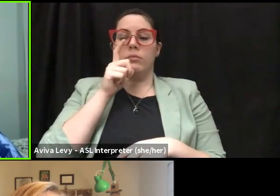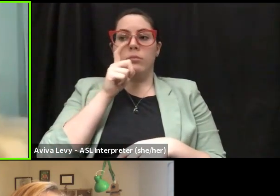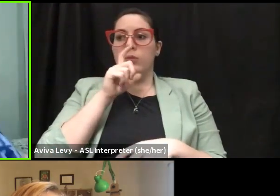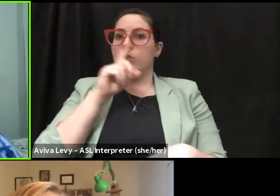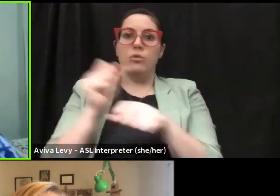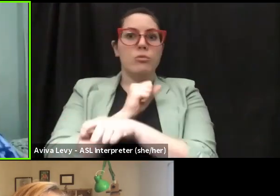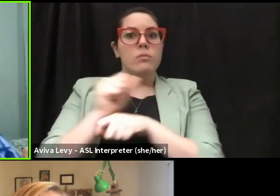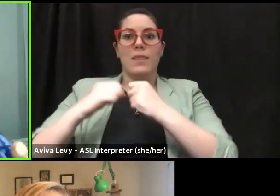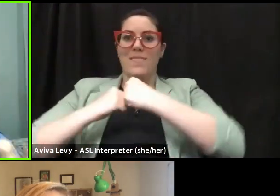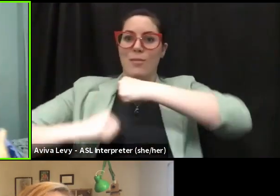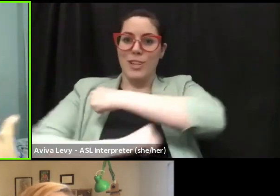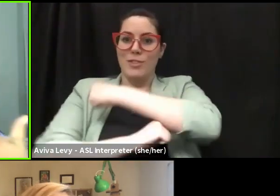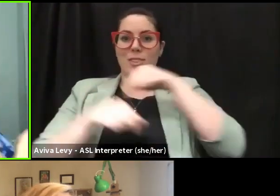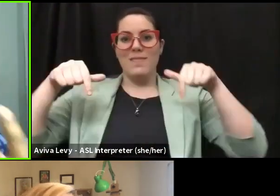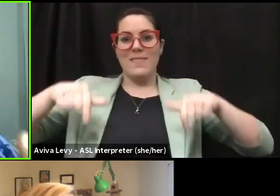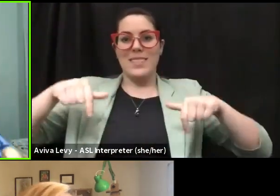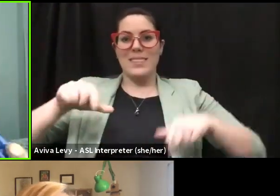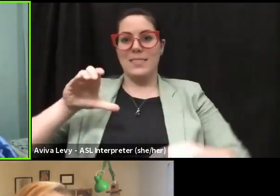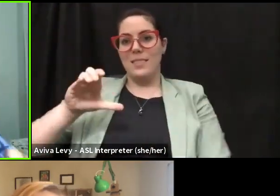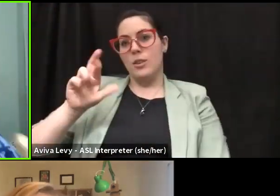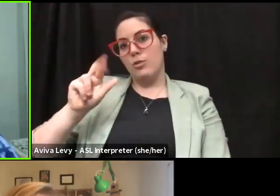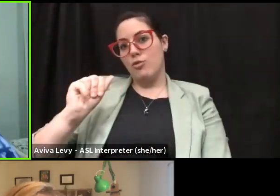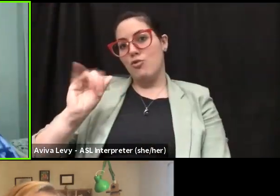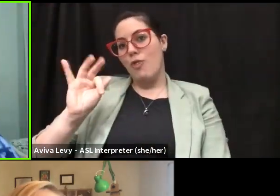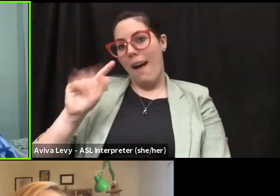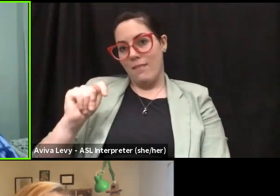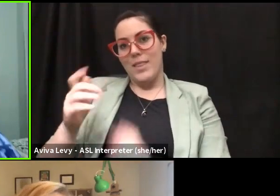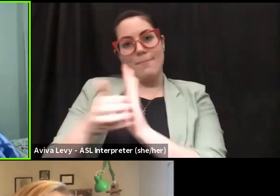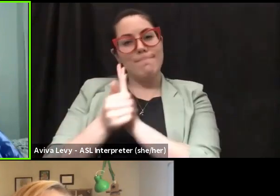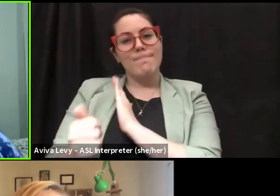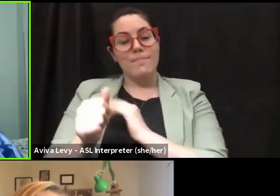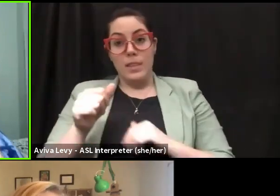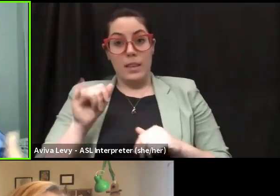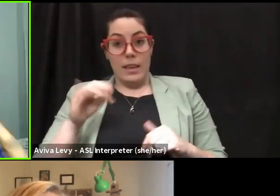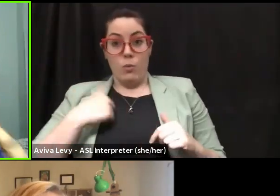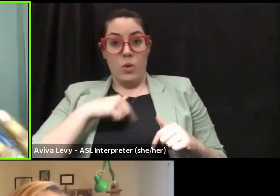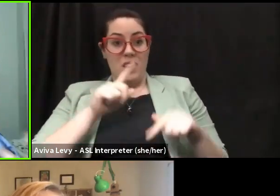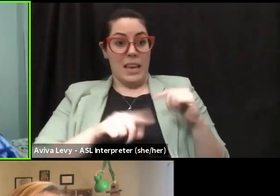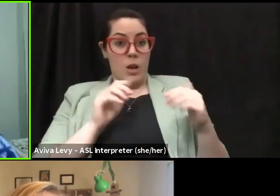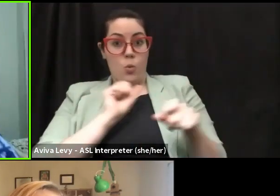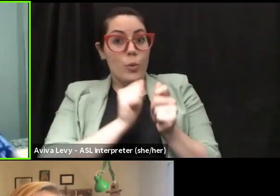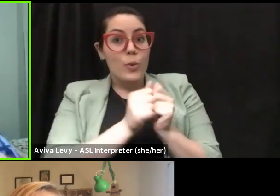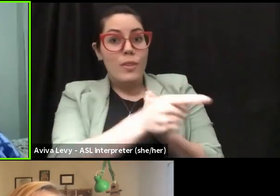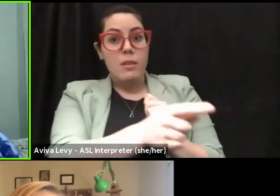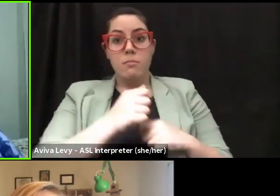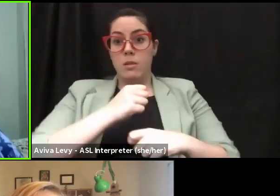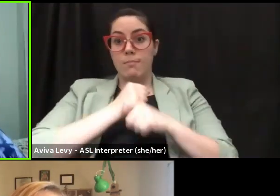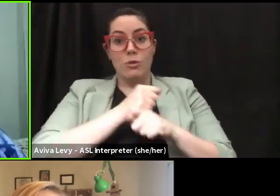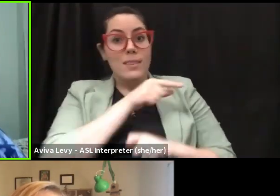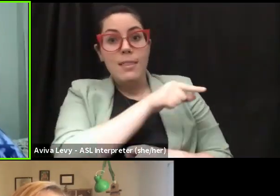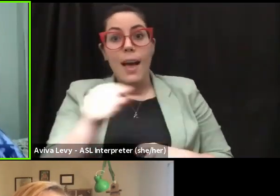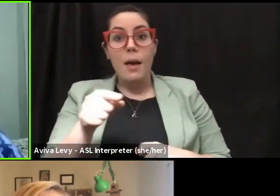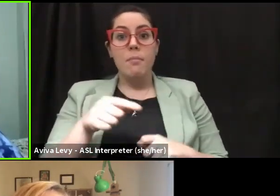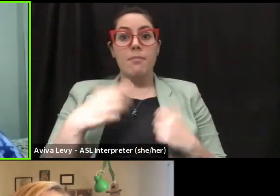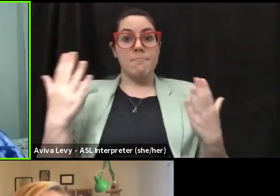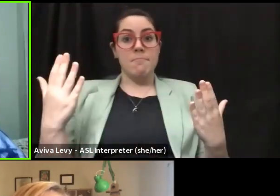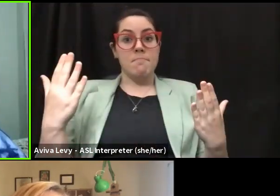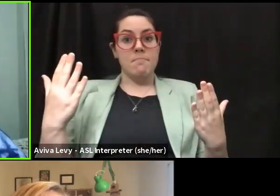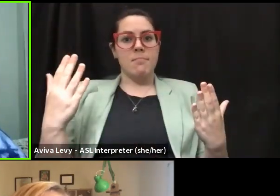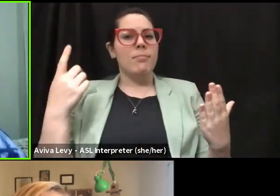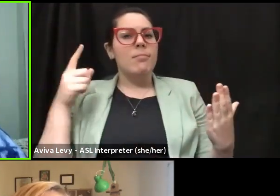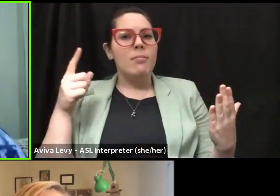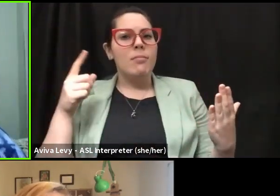our craft. Mm-hmm. And that if we can't care for them and we can't protect them, then our house